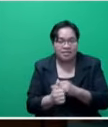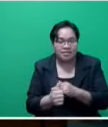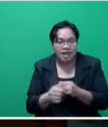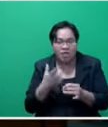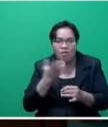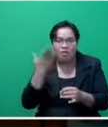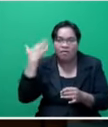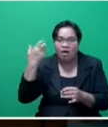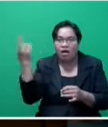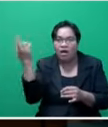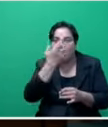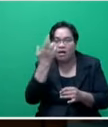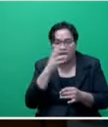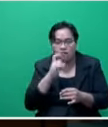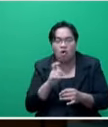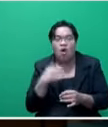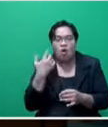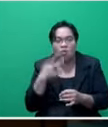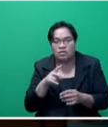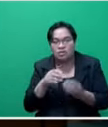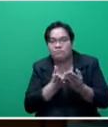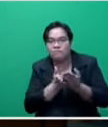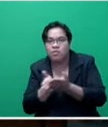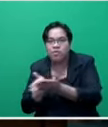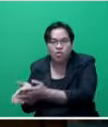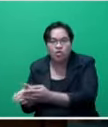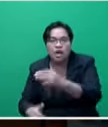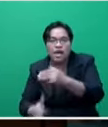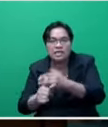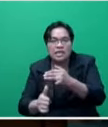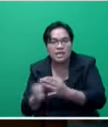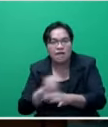and cost of traveling to Wulsia by sea to access government services.